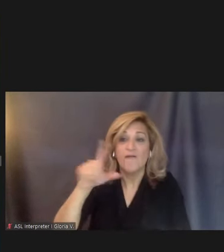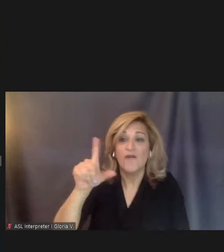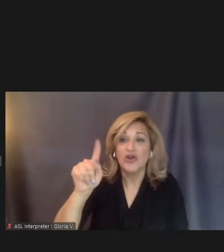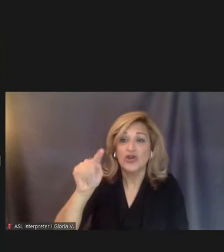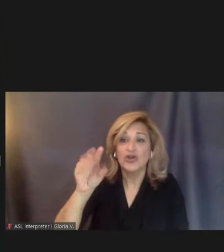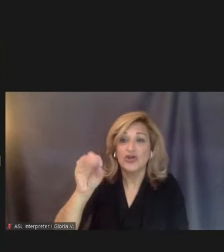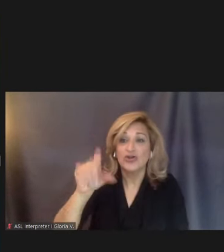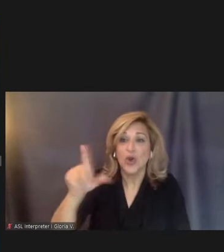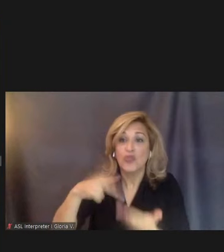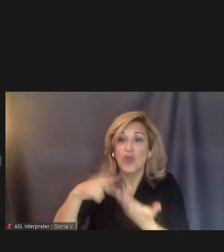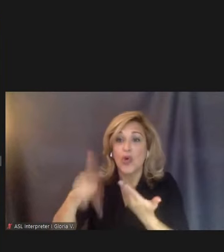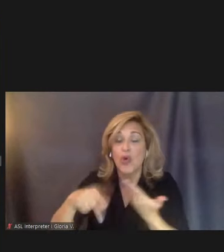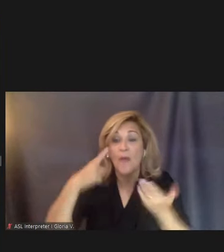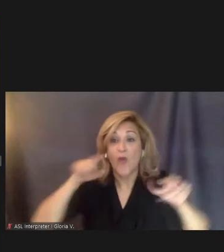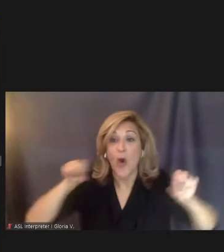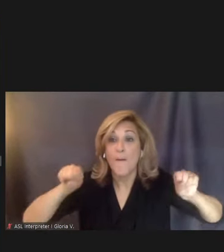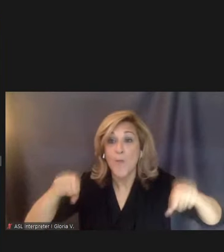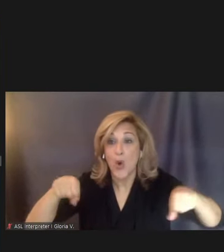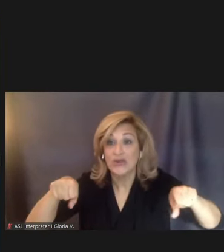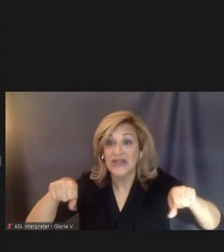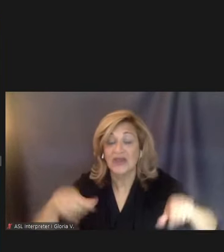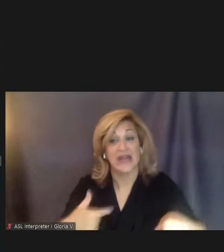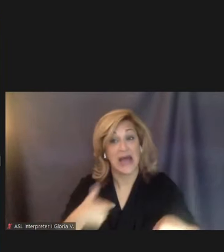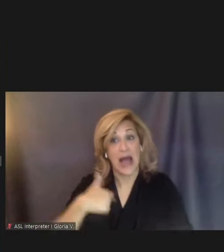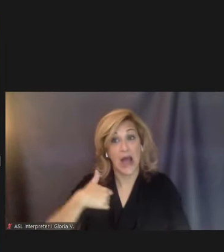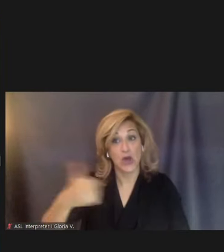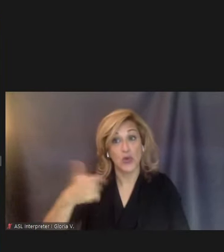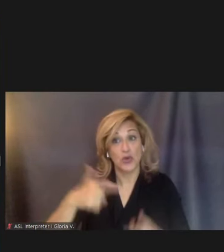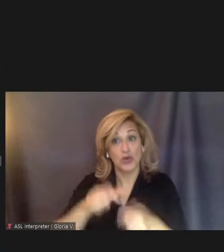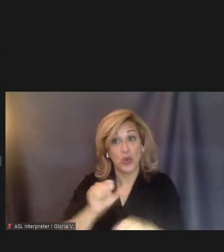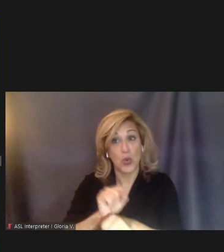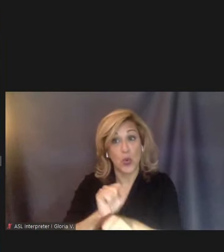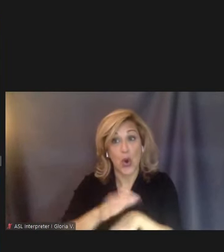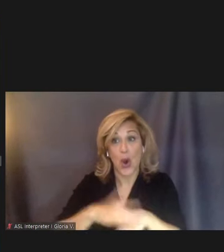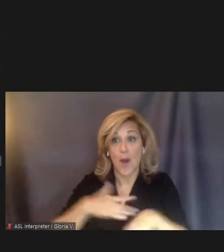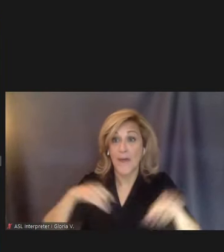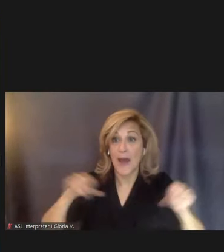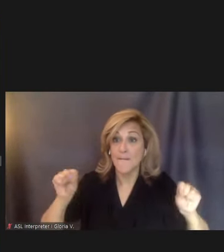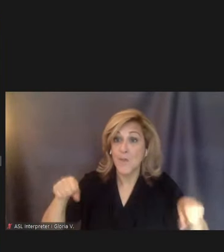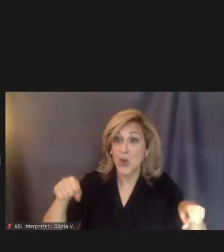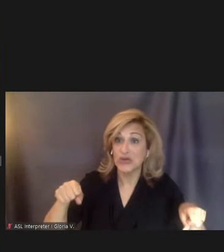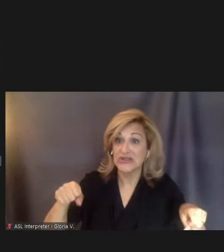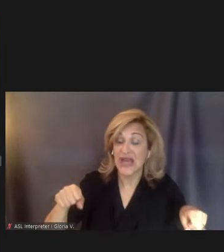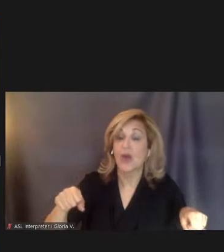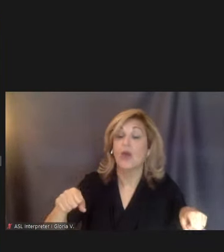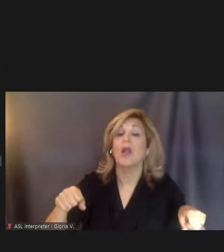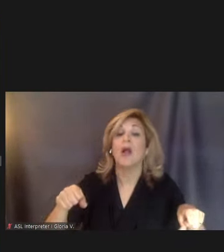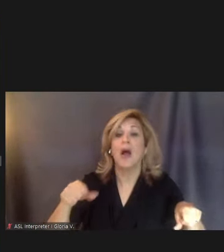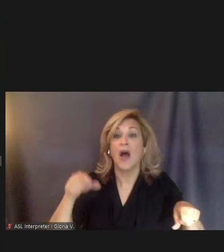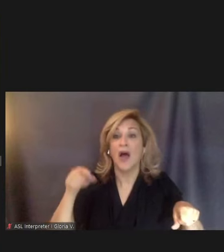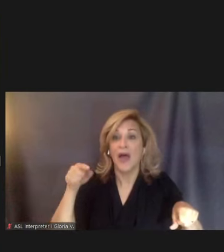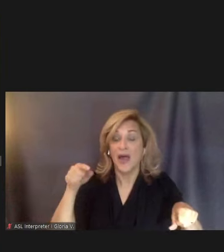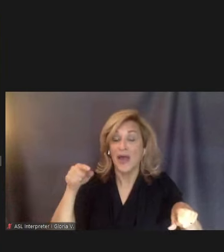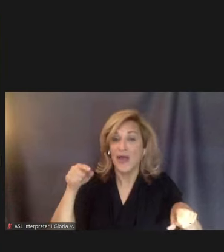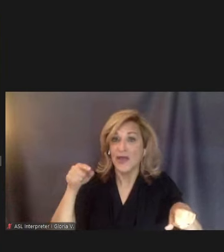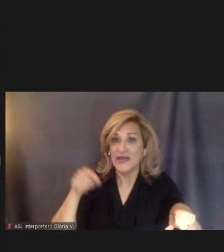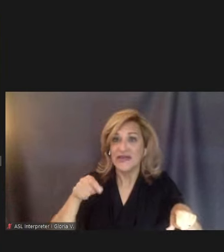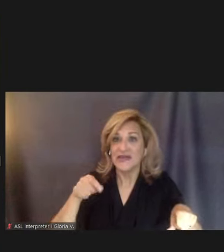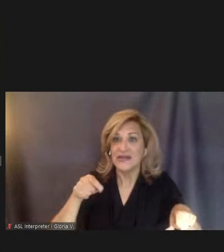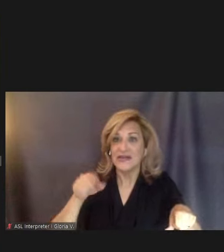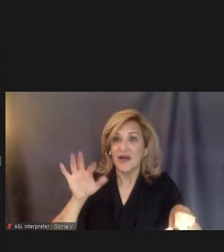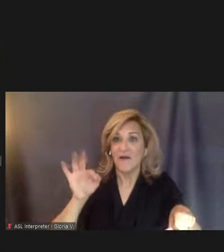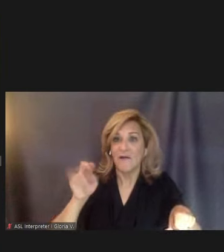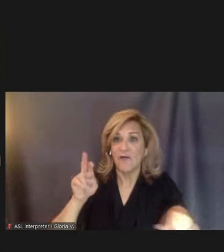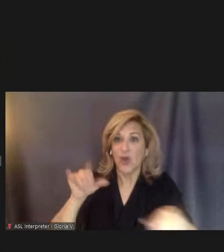for motorcycles. I commute to work on my motorcycle. This is a fuel